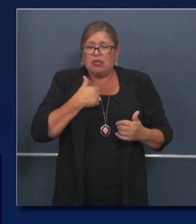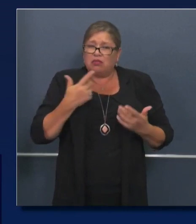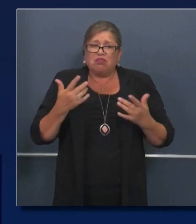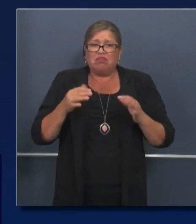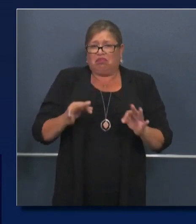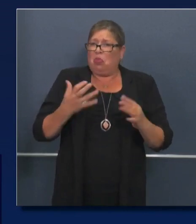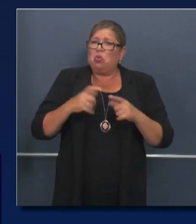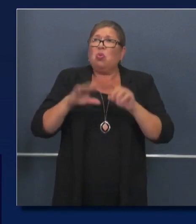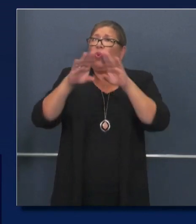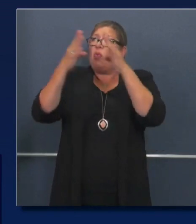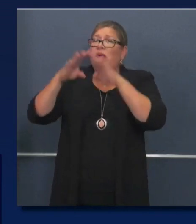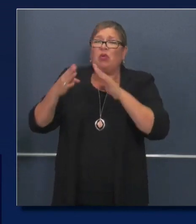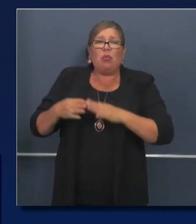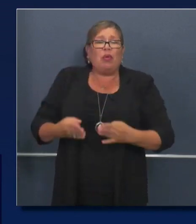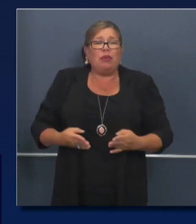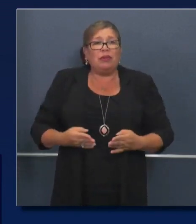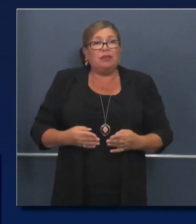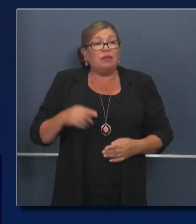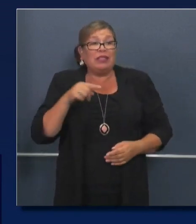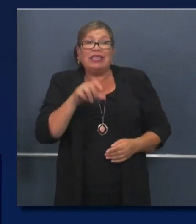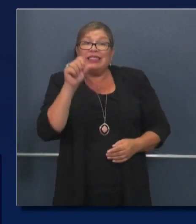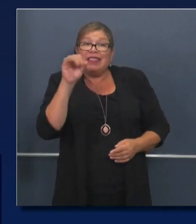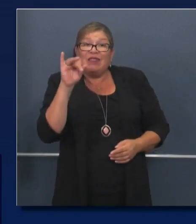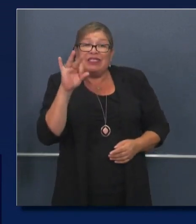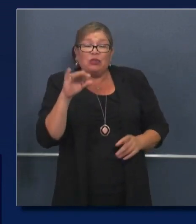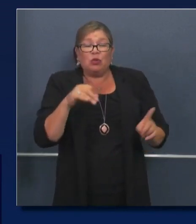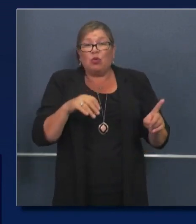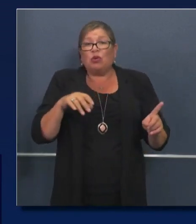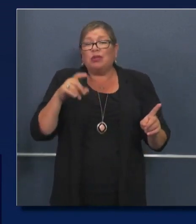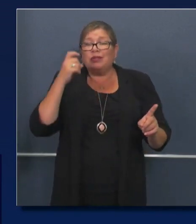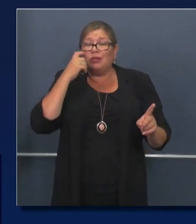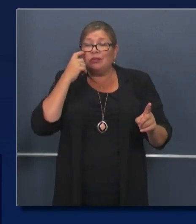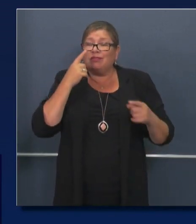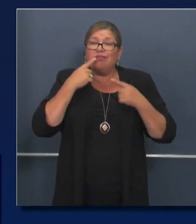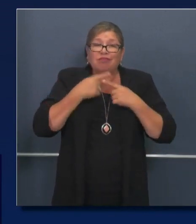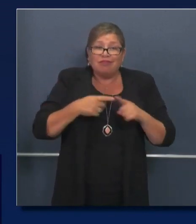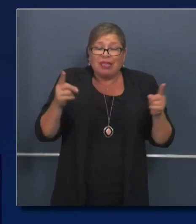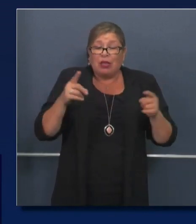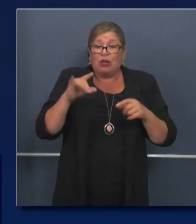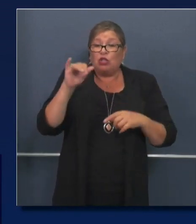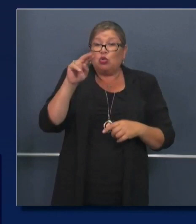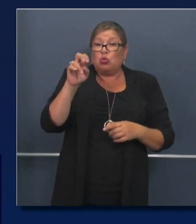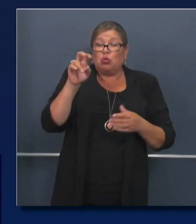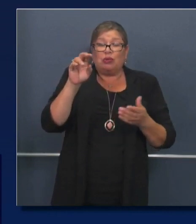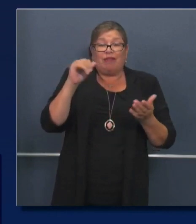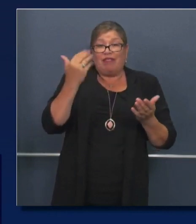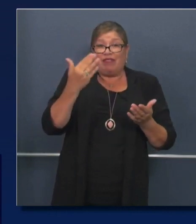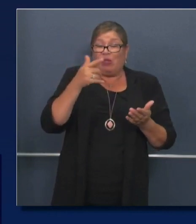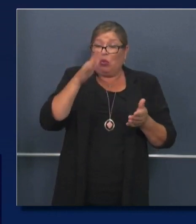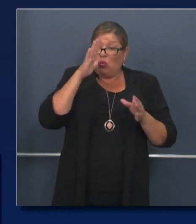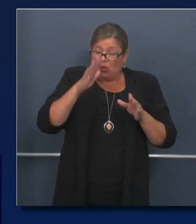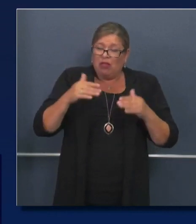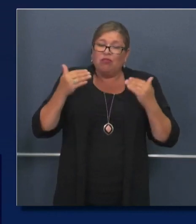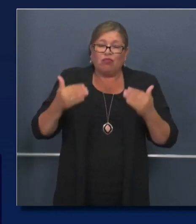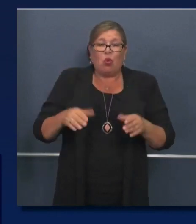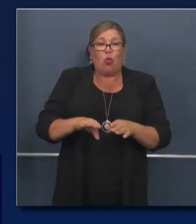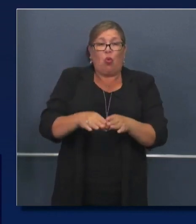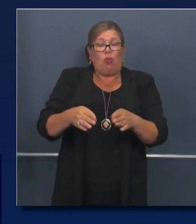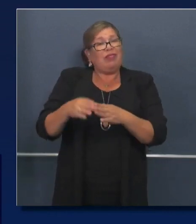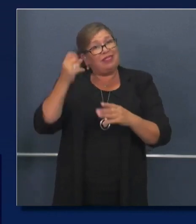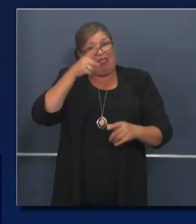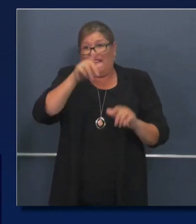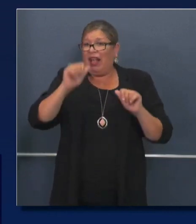Francisco just announced, their mayor, that on June 15th, in 2 weeks, they will move forward. They're afforded the opportunity to go